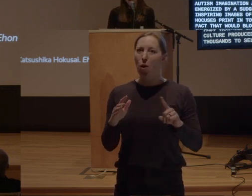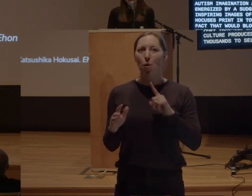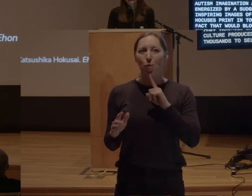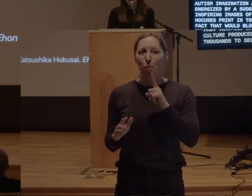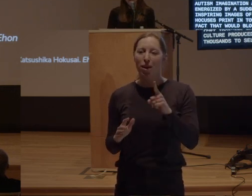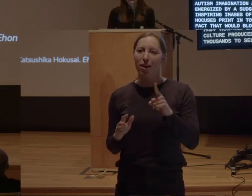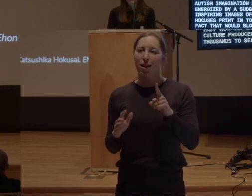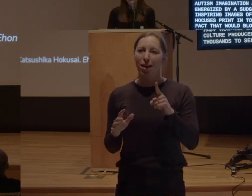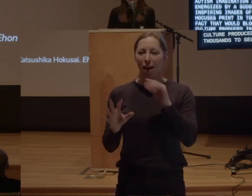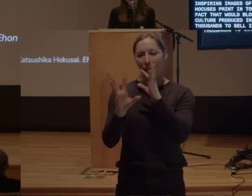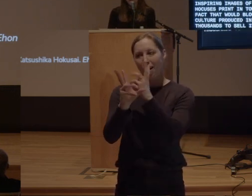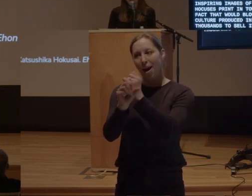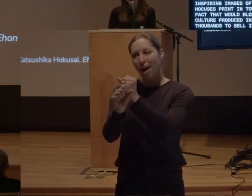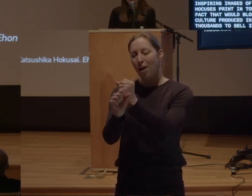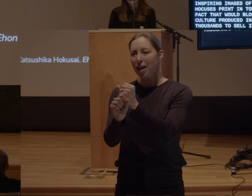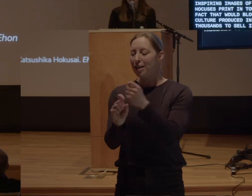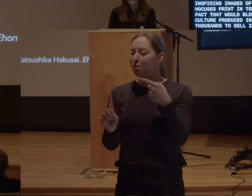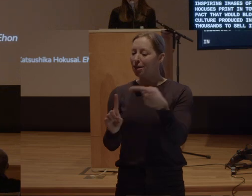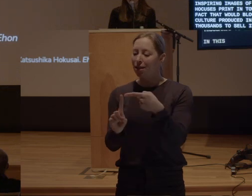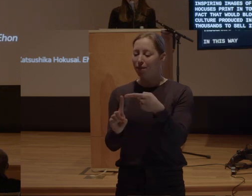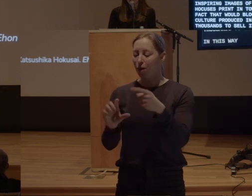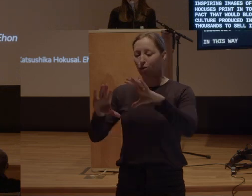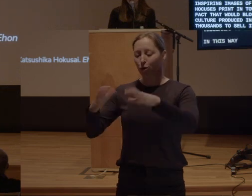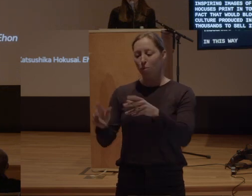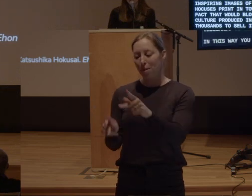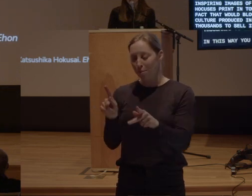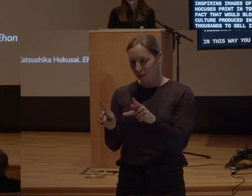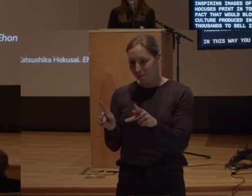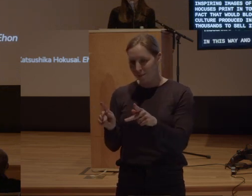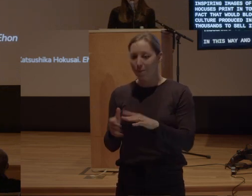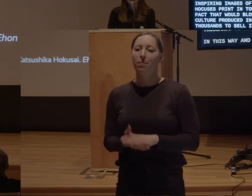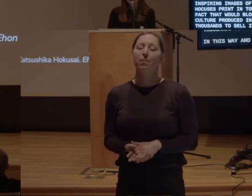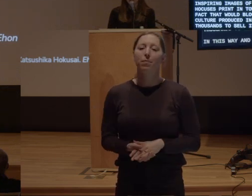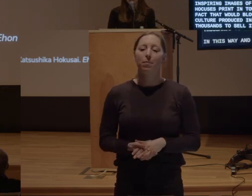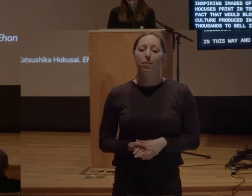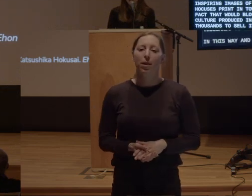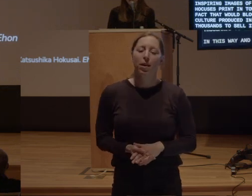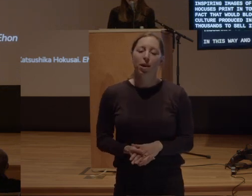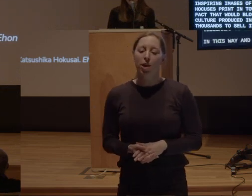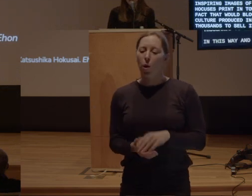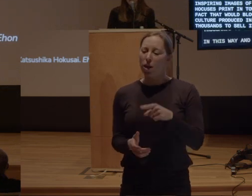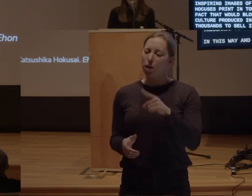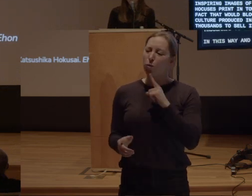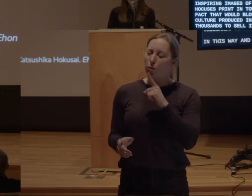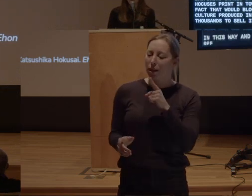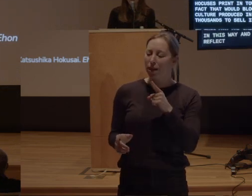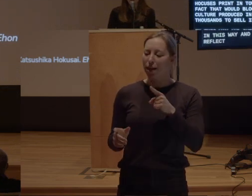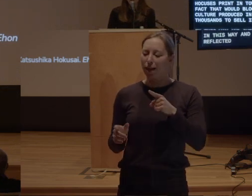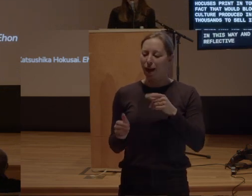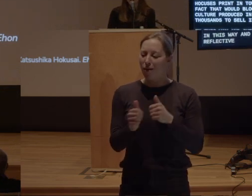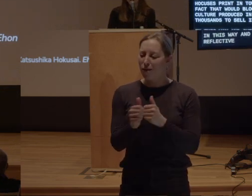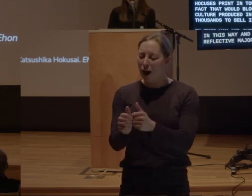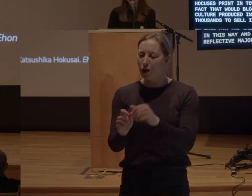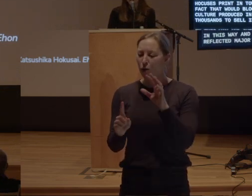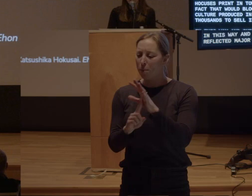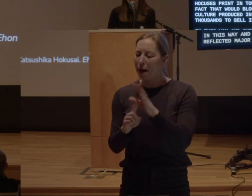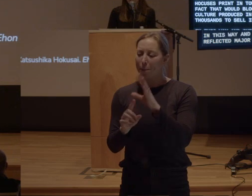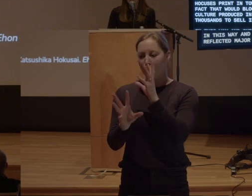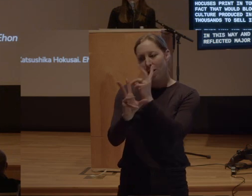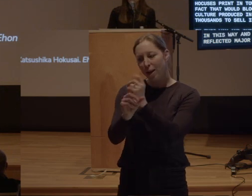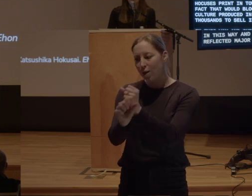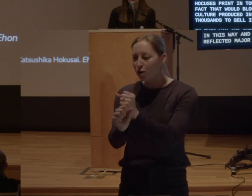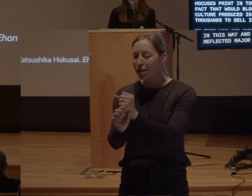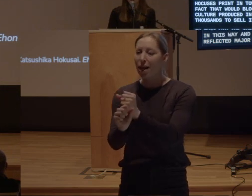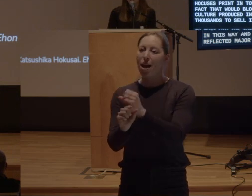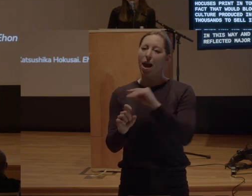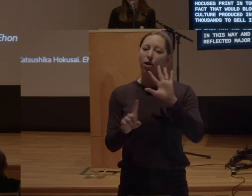consumer base. In this way, ukiyo-e followed popular interests and reflected major cultural trends, which has